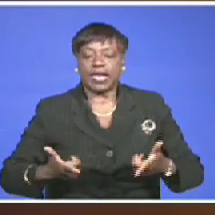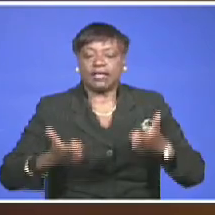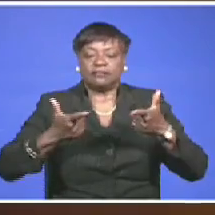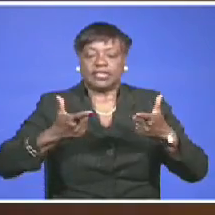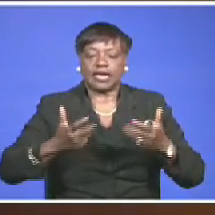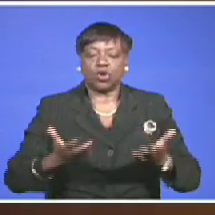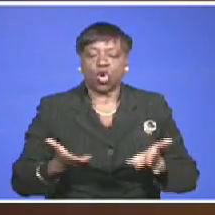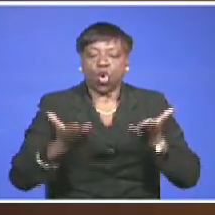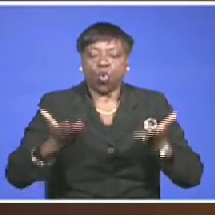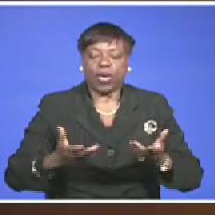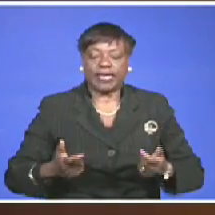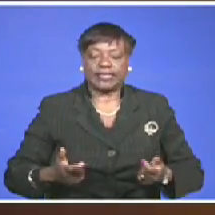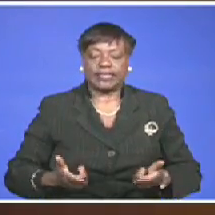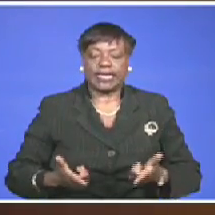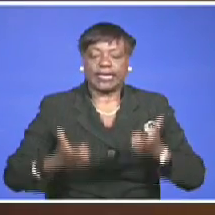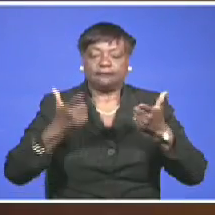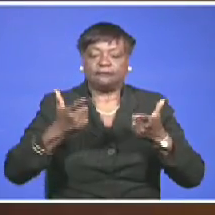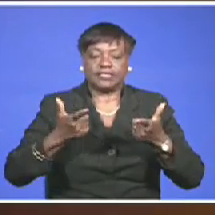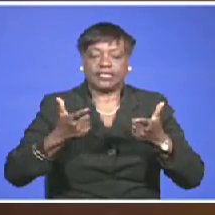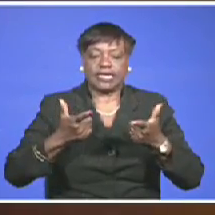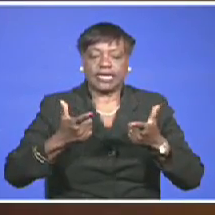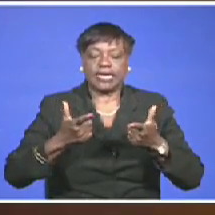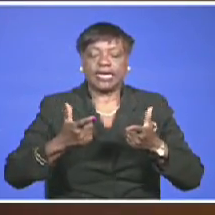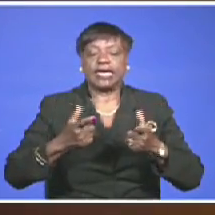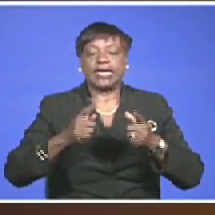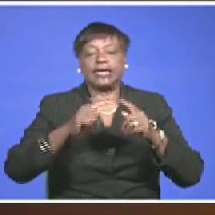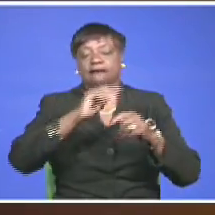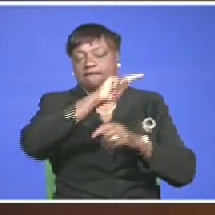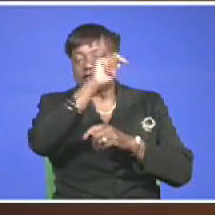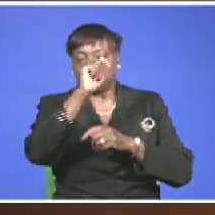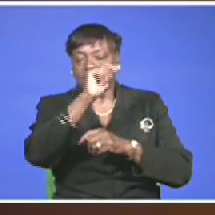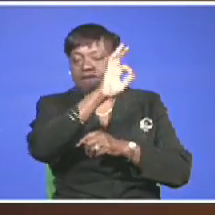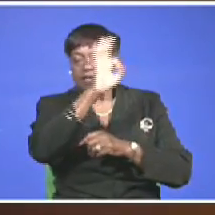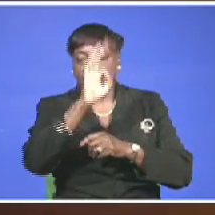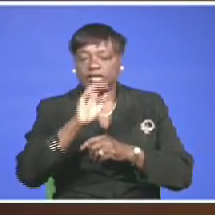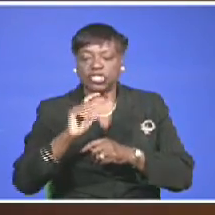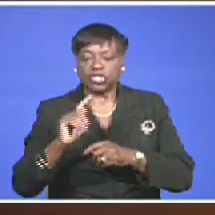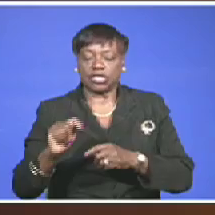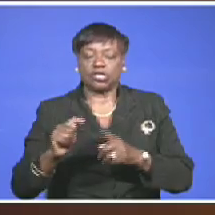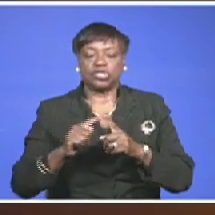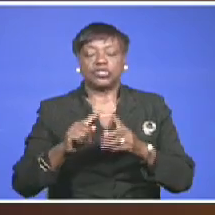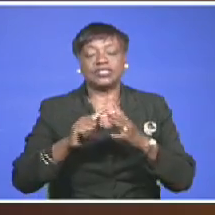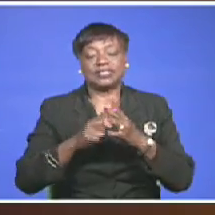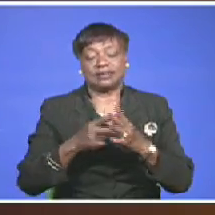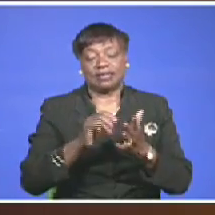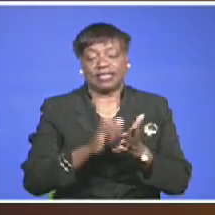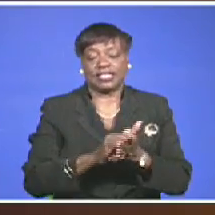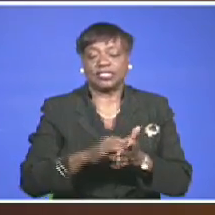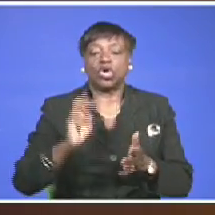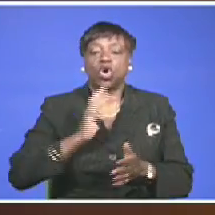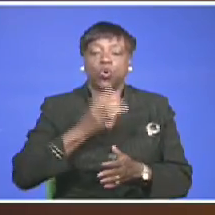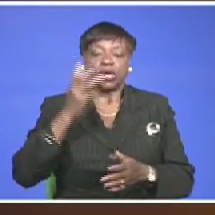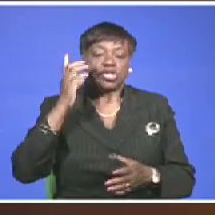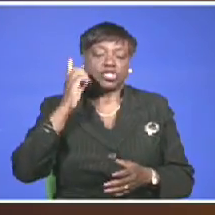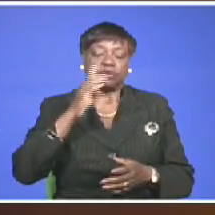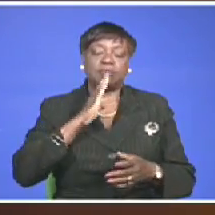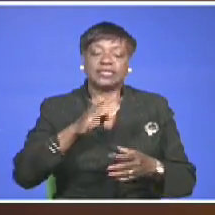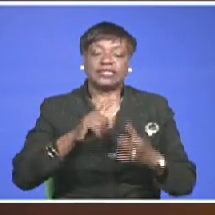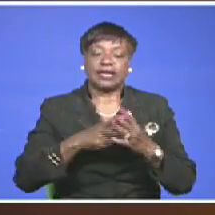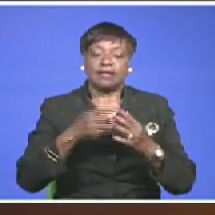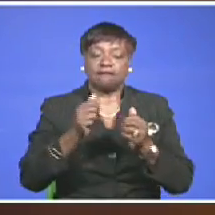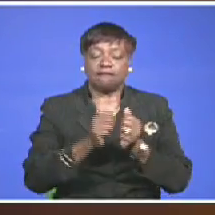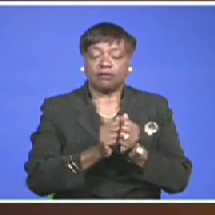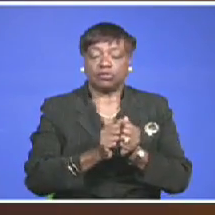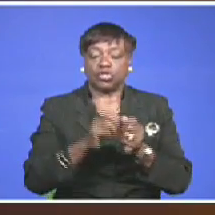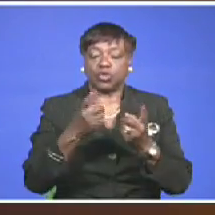team federation, to get together and try pursue this. We're supposed to be pursuing some things for the